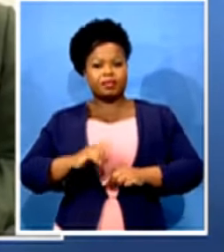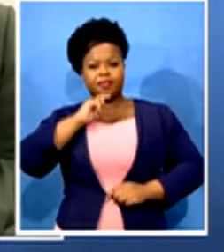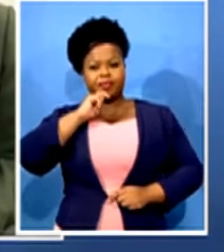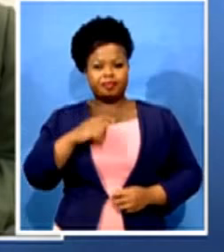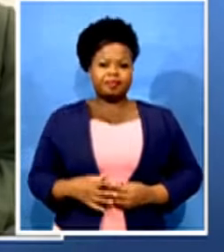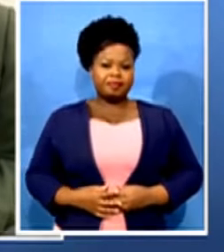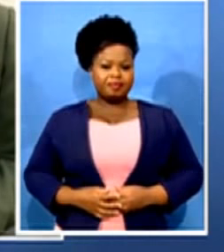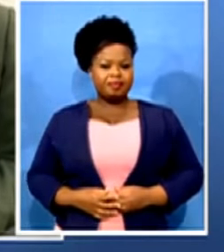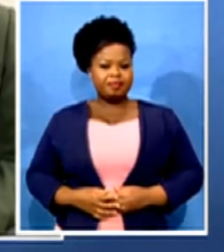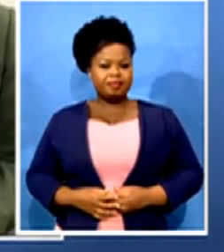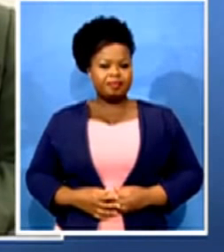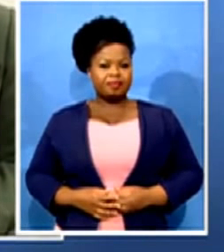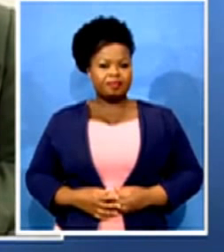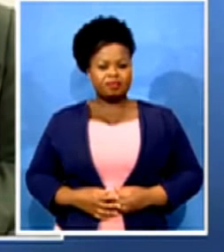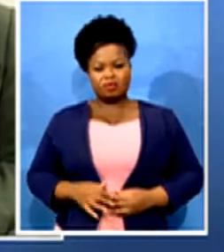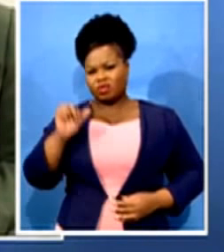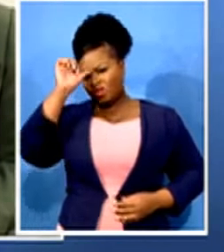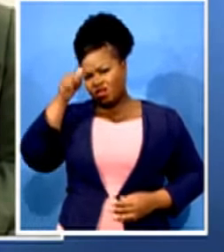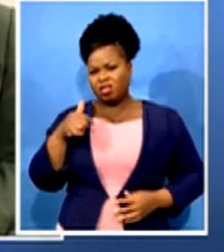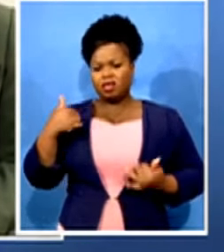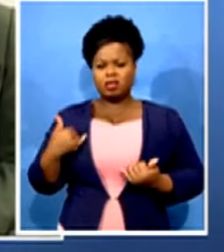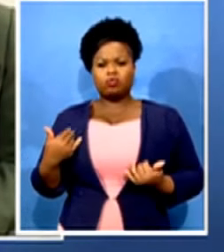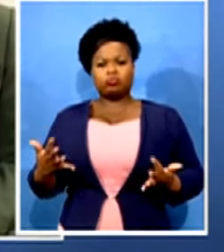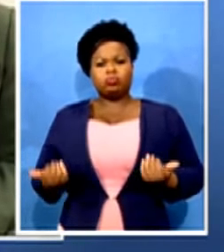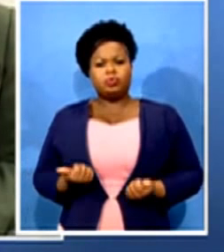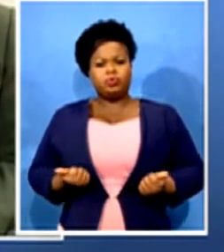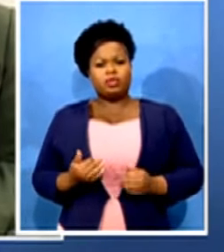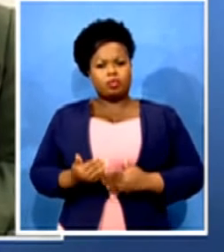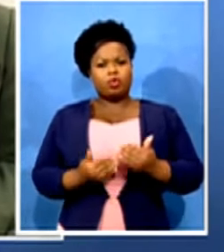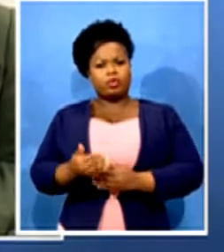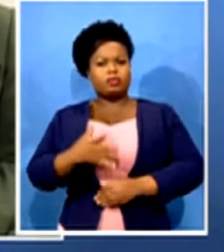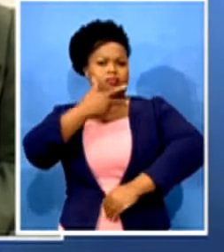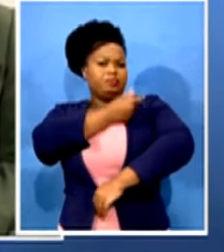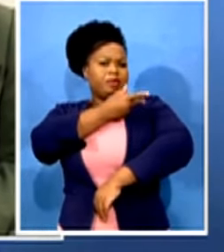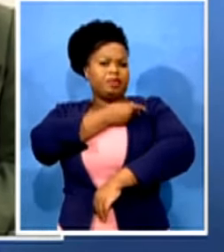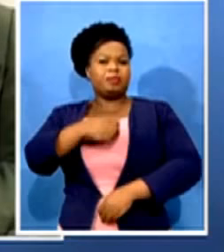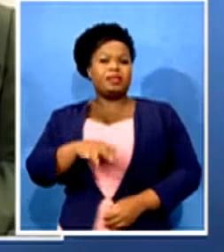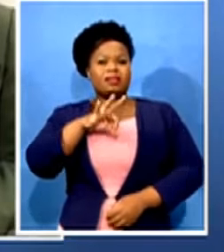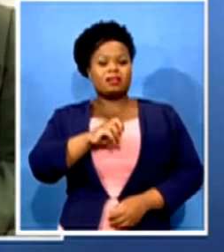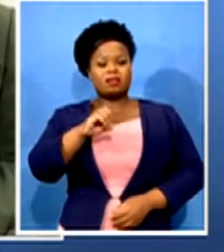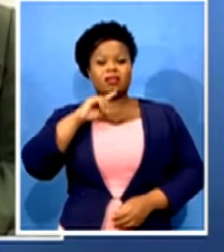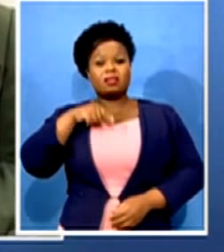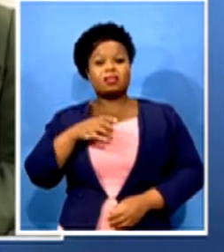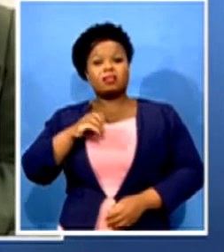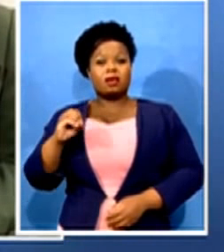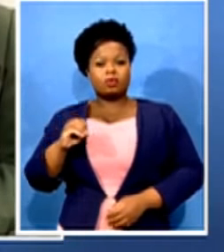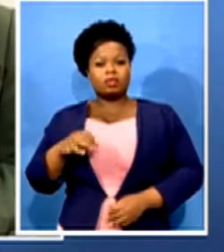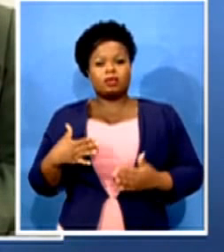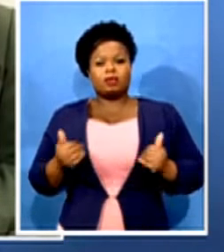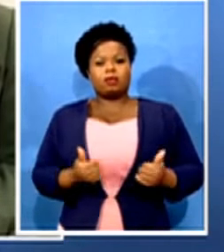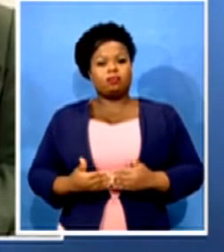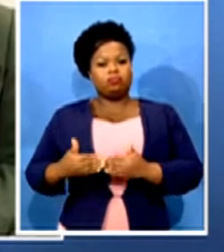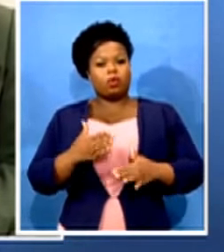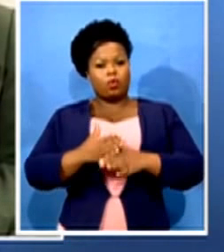has begun the process of vaccinating 300,000 healthcare workers. Talk to us about how